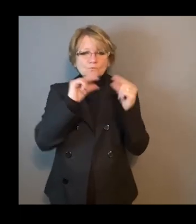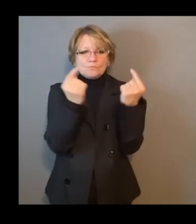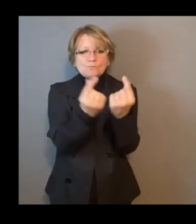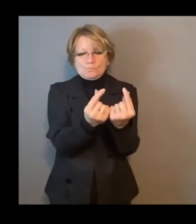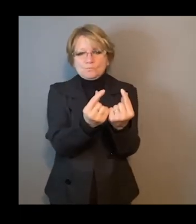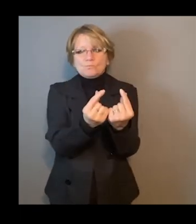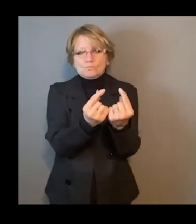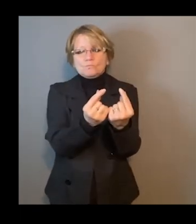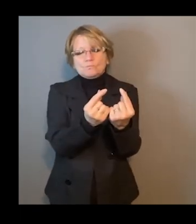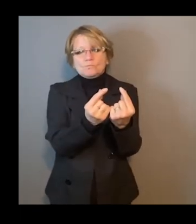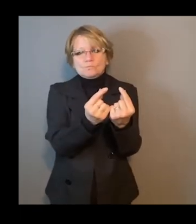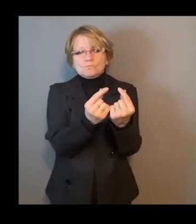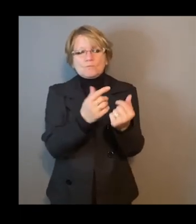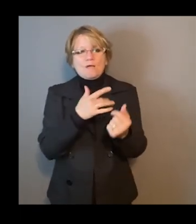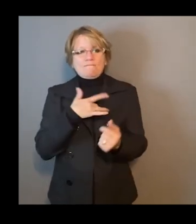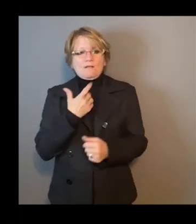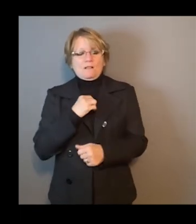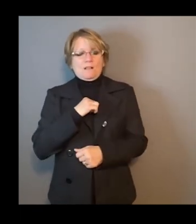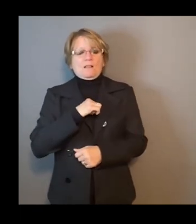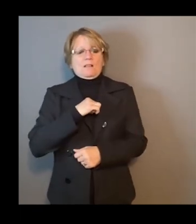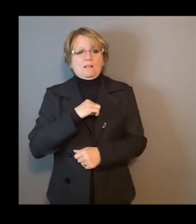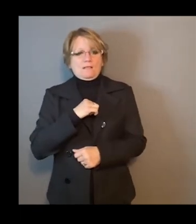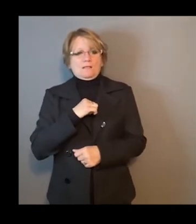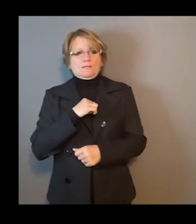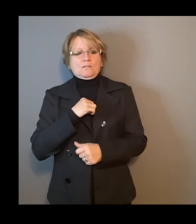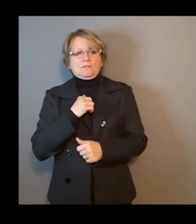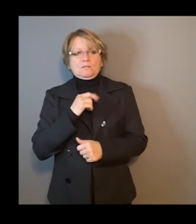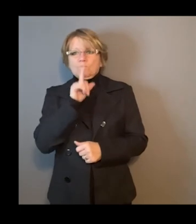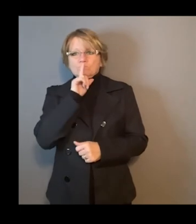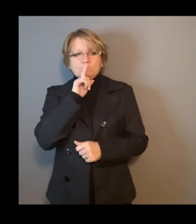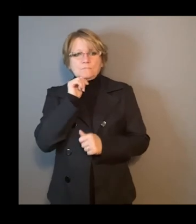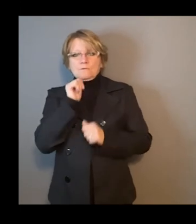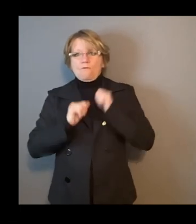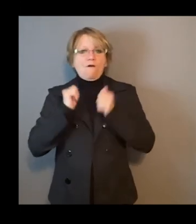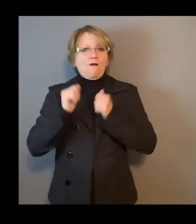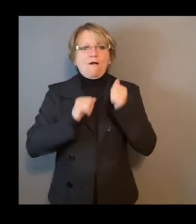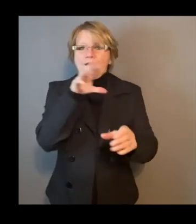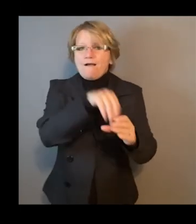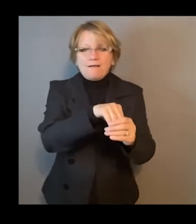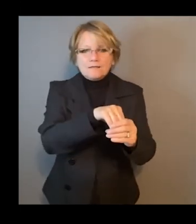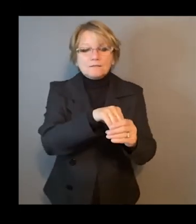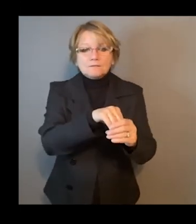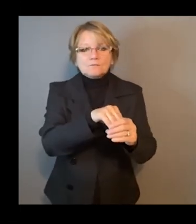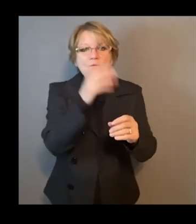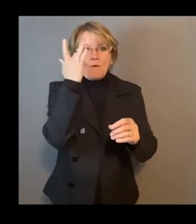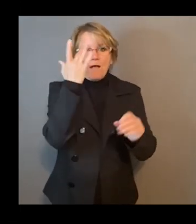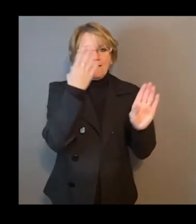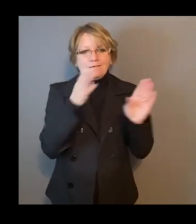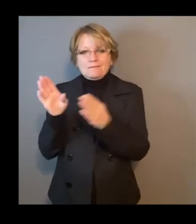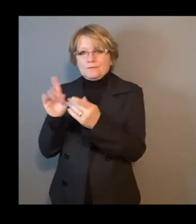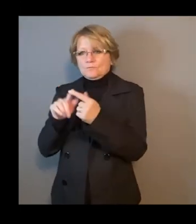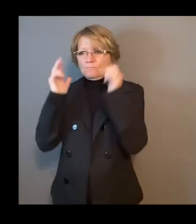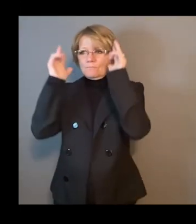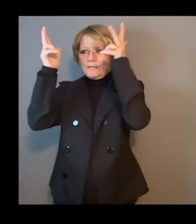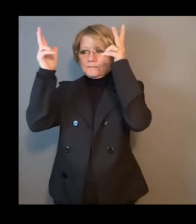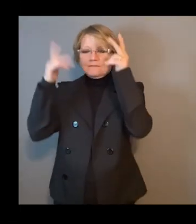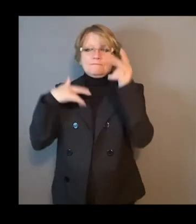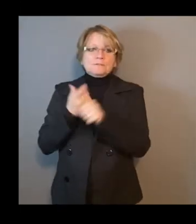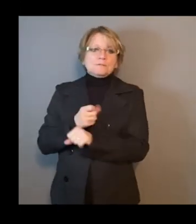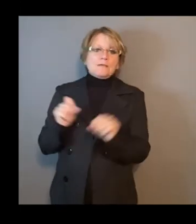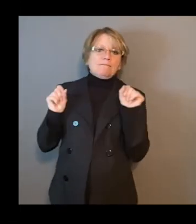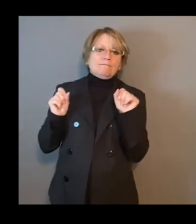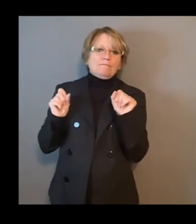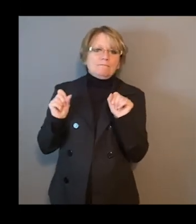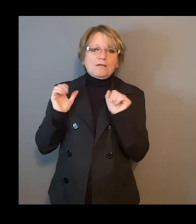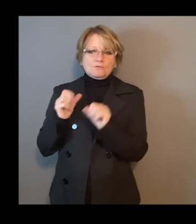I didn't want, you know, I kind of hesitated a lot. So that's why, like, the basketball team was like a safe zone for me. I could be myself there,